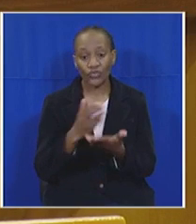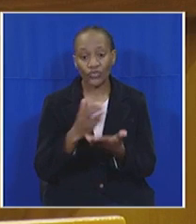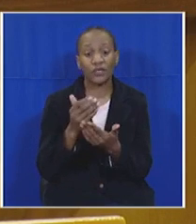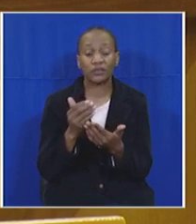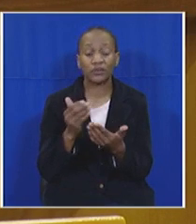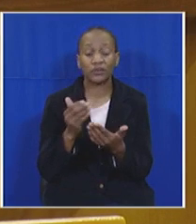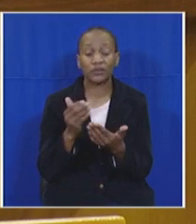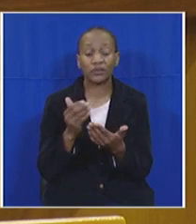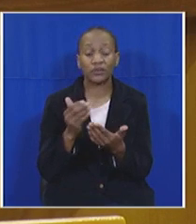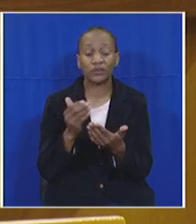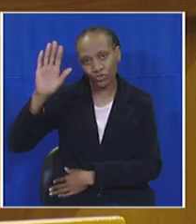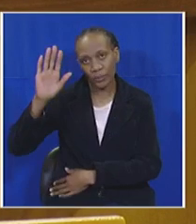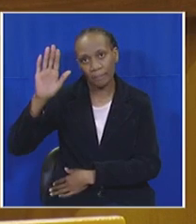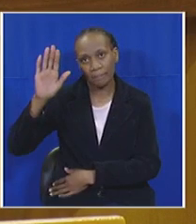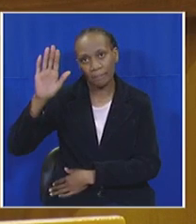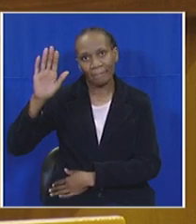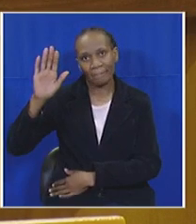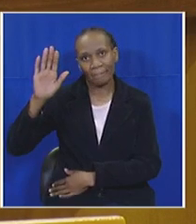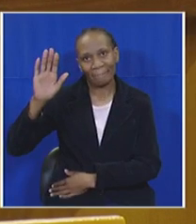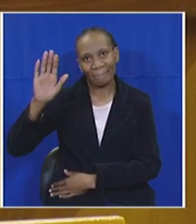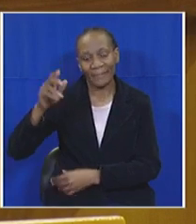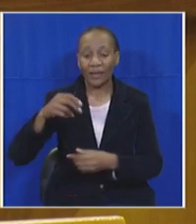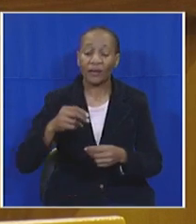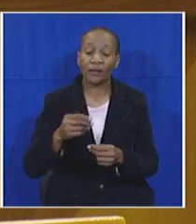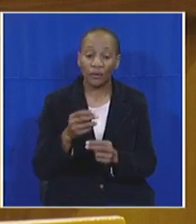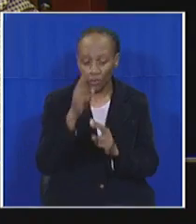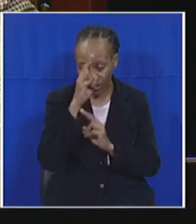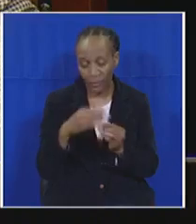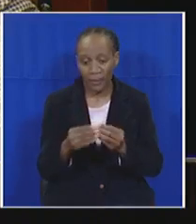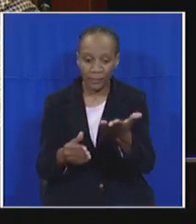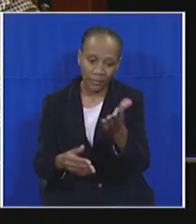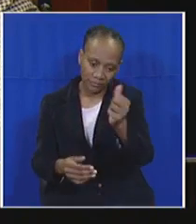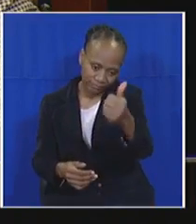the local government sphere is ridiculous. Honorable Charles.